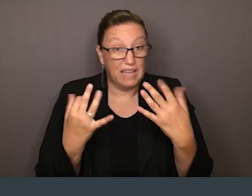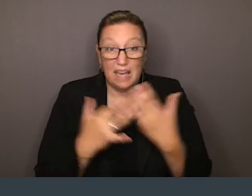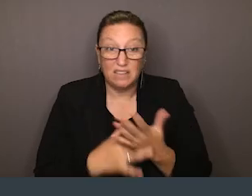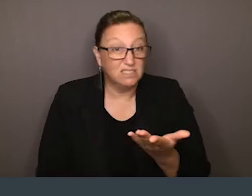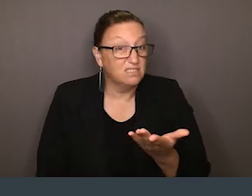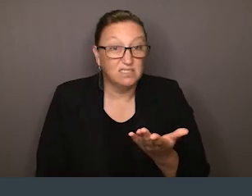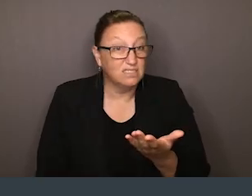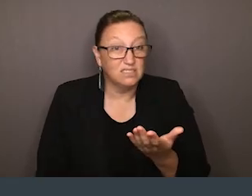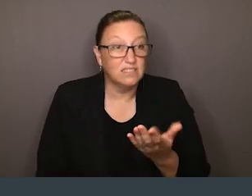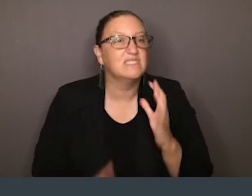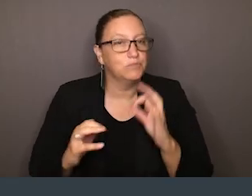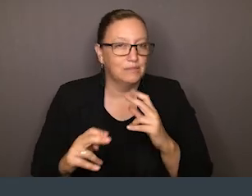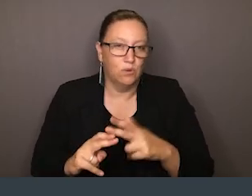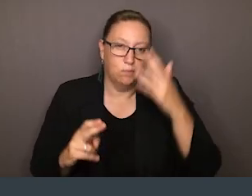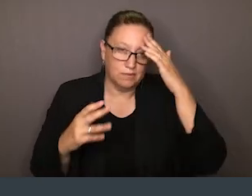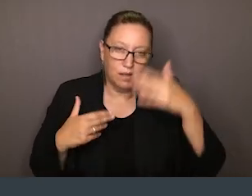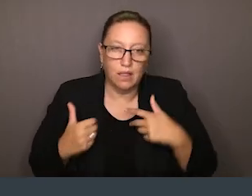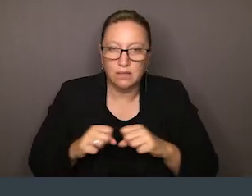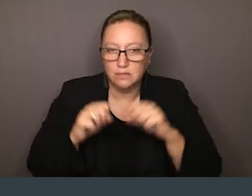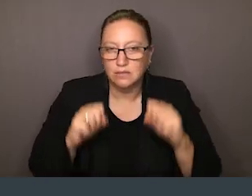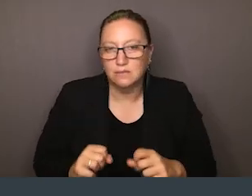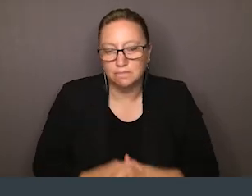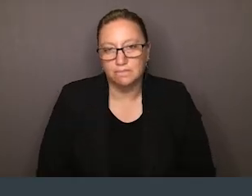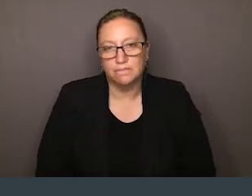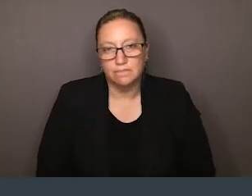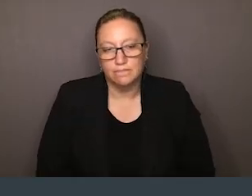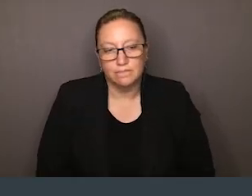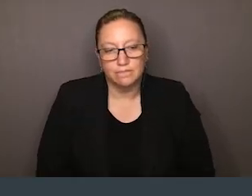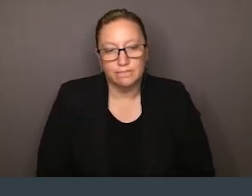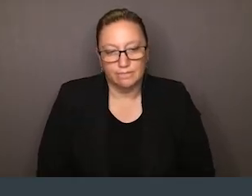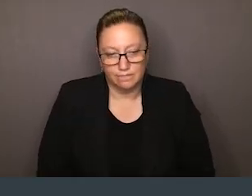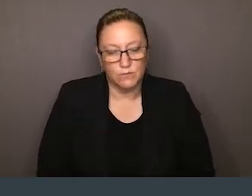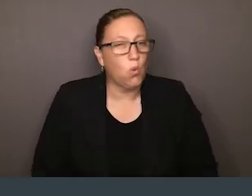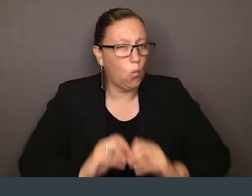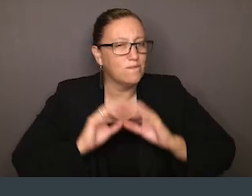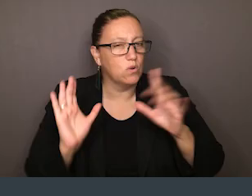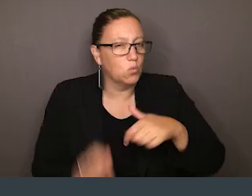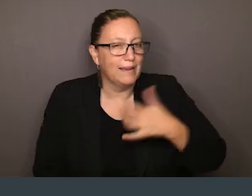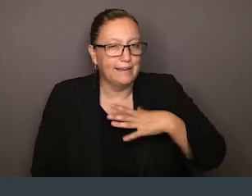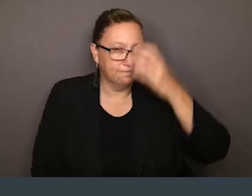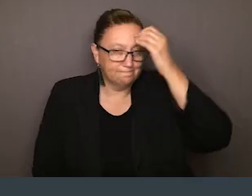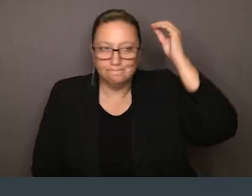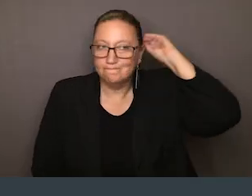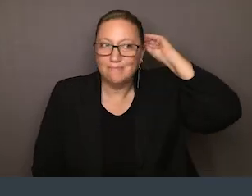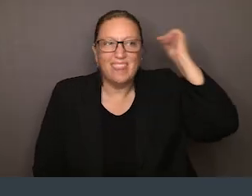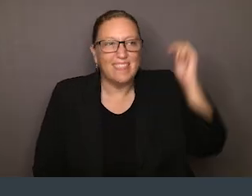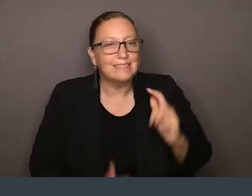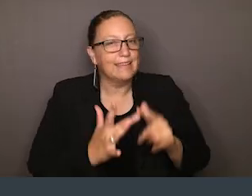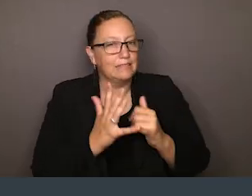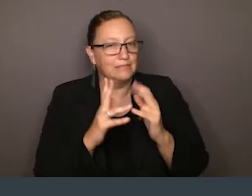experience in terms of lack of access to services, including in the mental health system. Of course, I think we also need to bear in